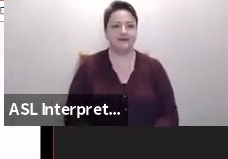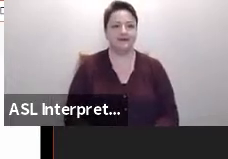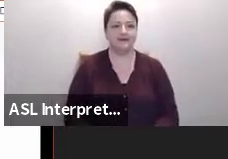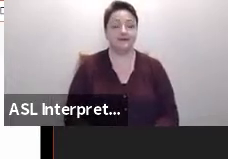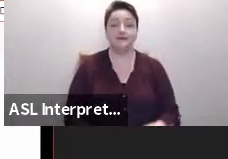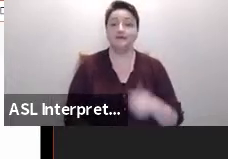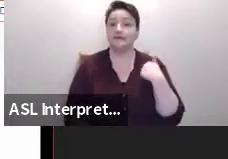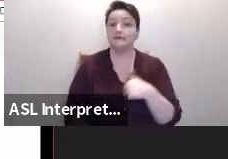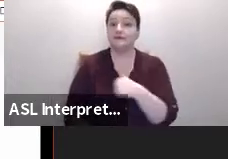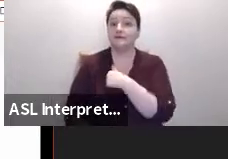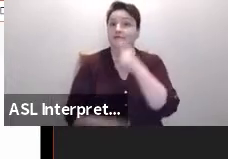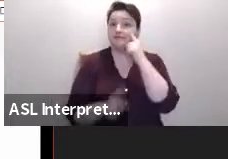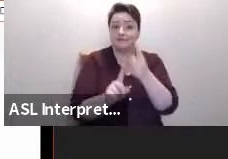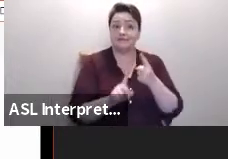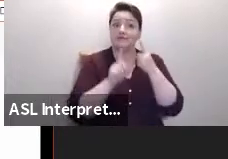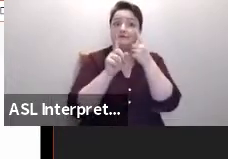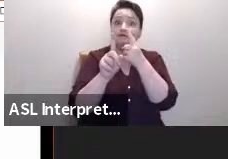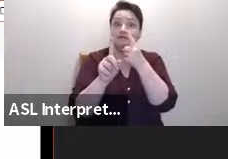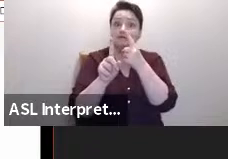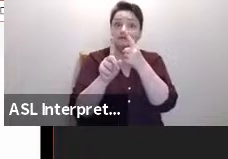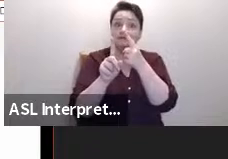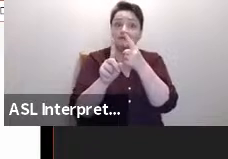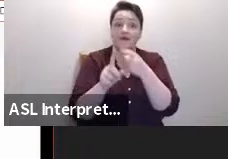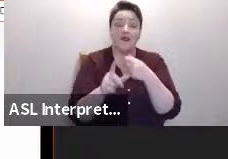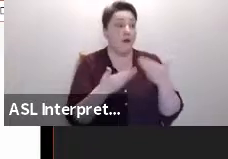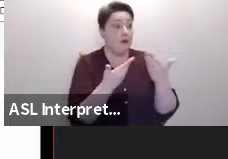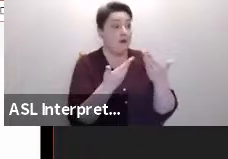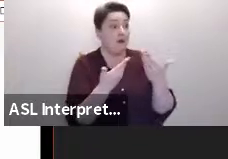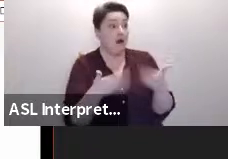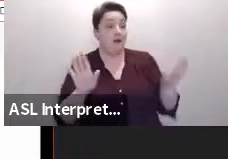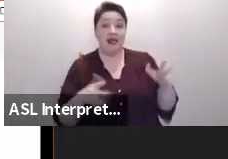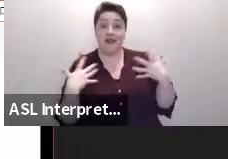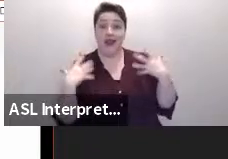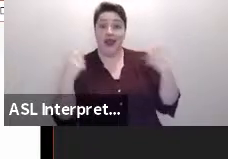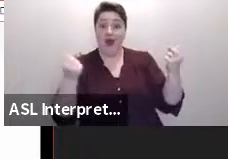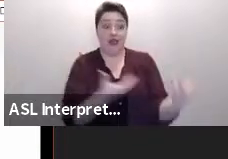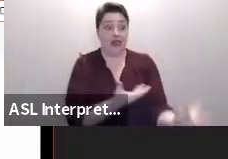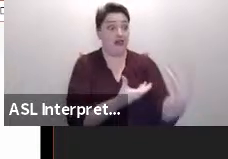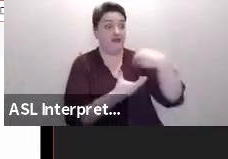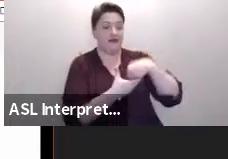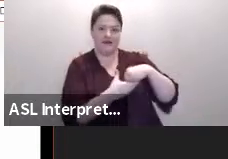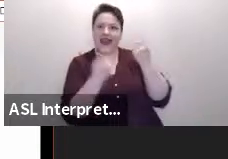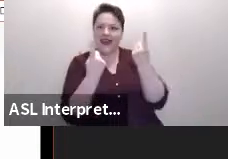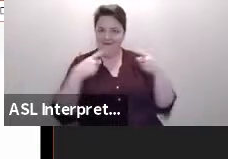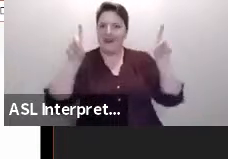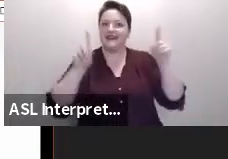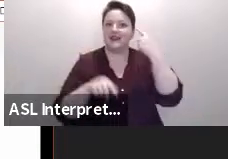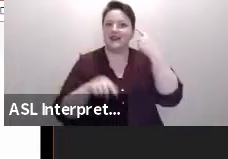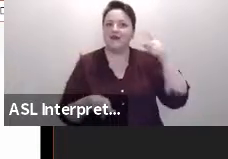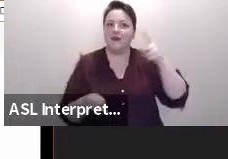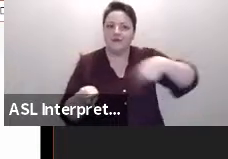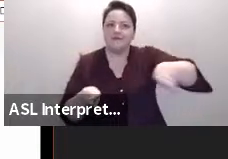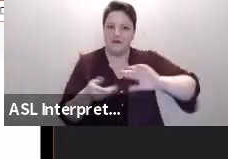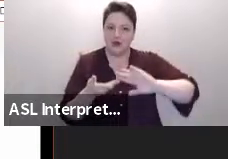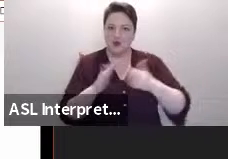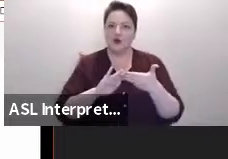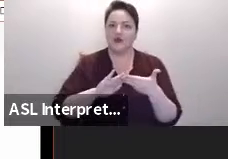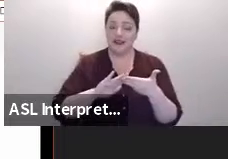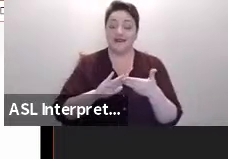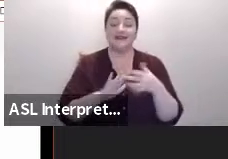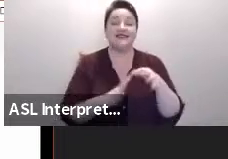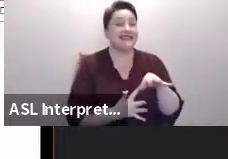We are striving to make engagement with public health effective for communities, especially those communities that